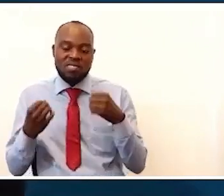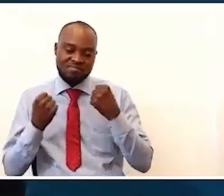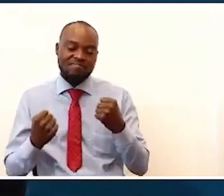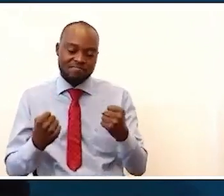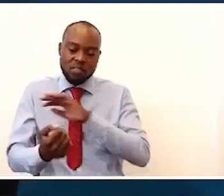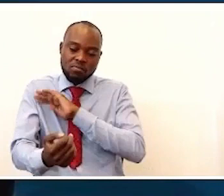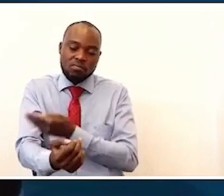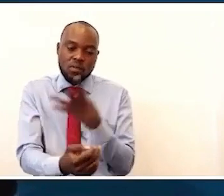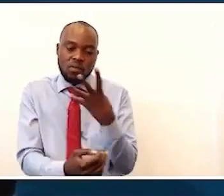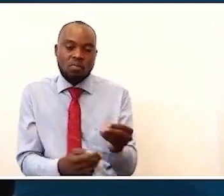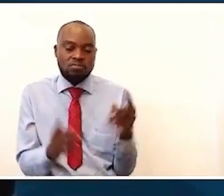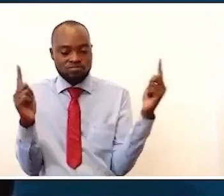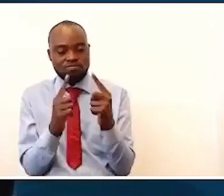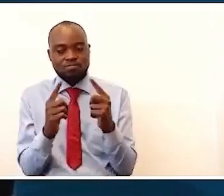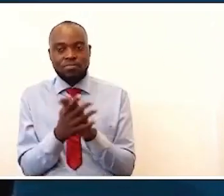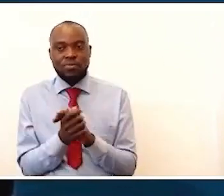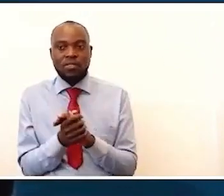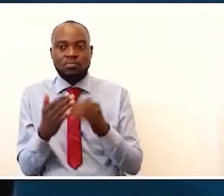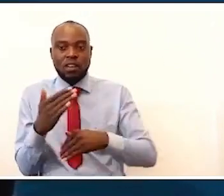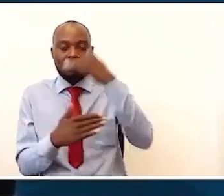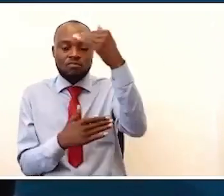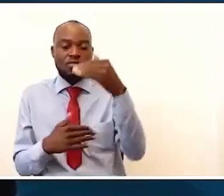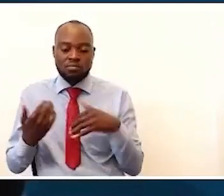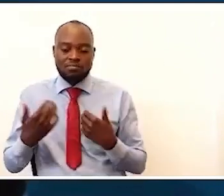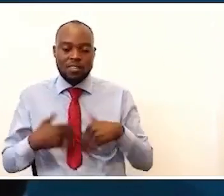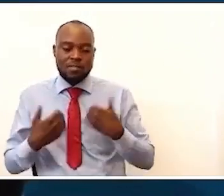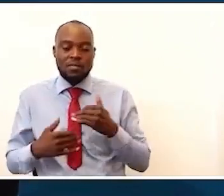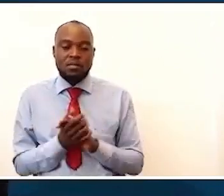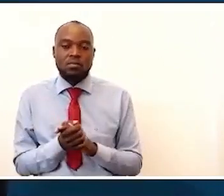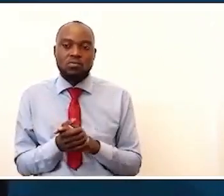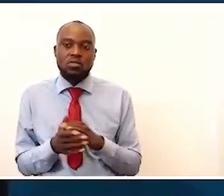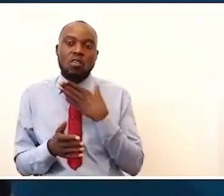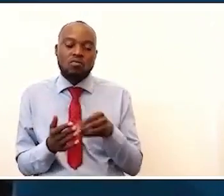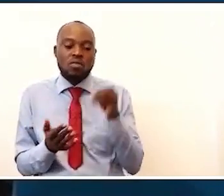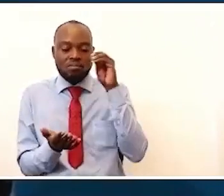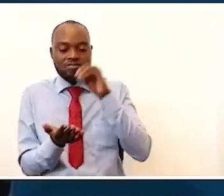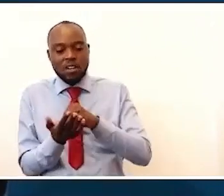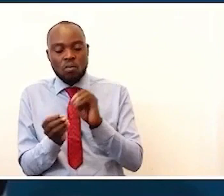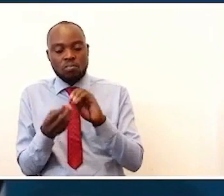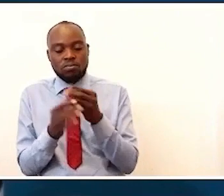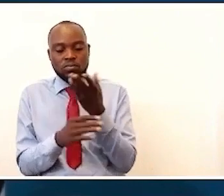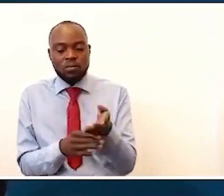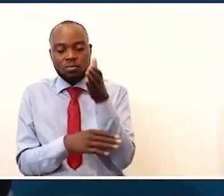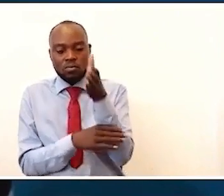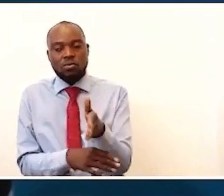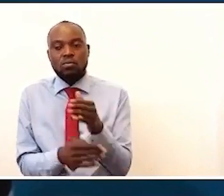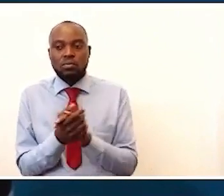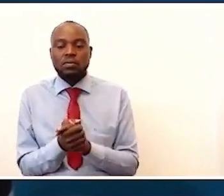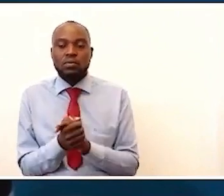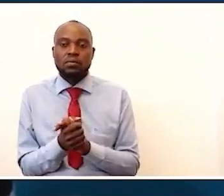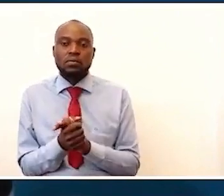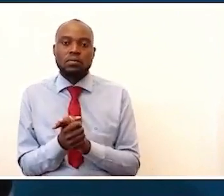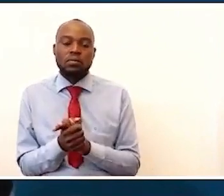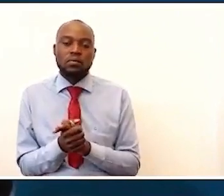that we have to face future challenges. So just to, I wanted to make a comment on that to the room. Well, in